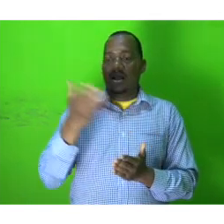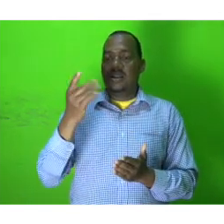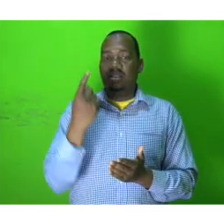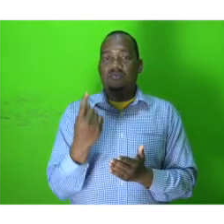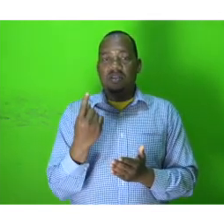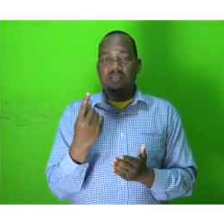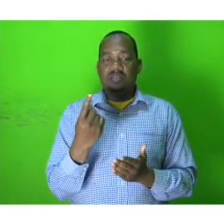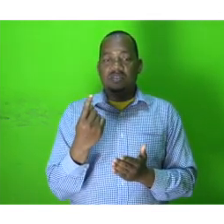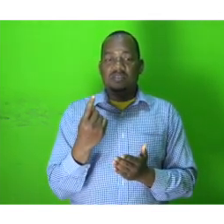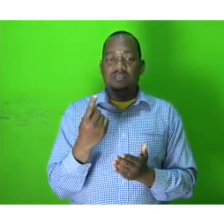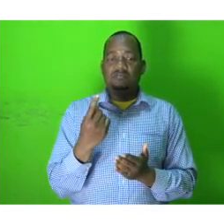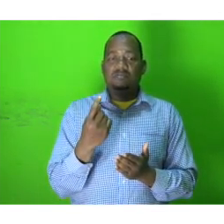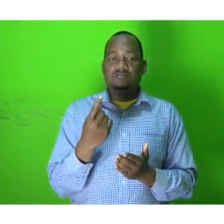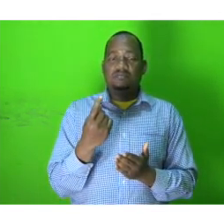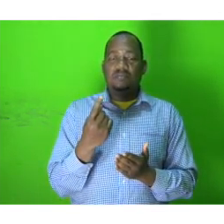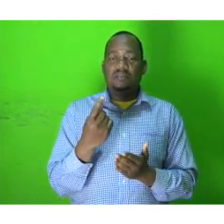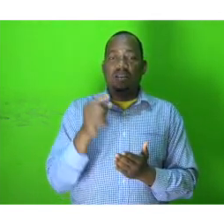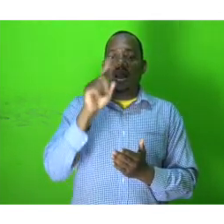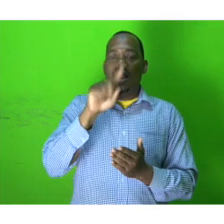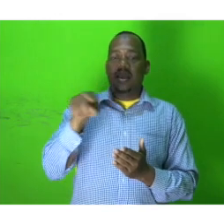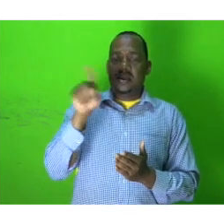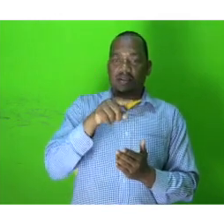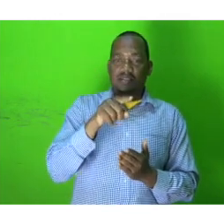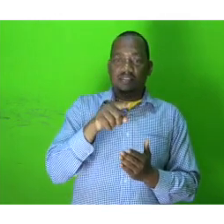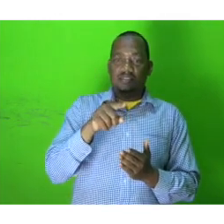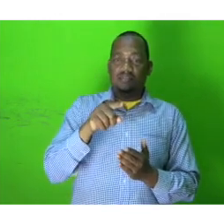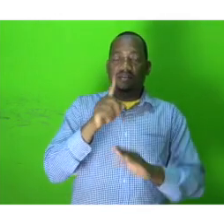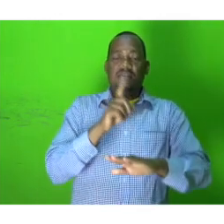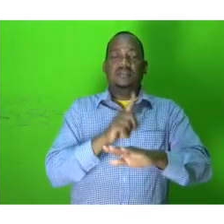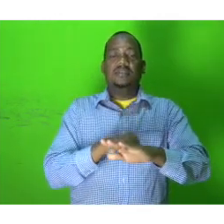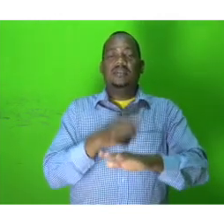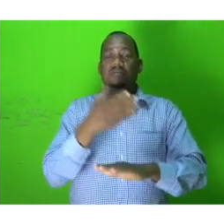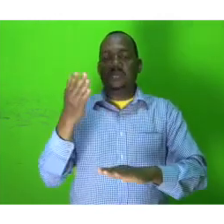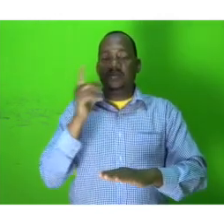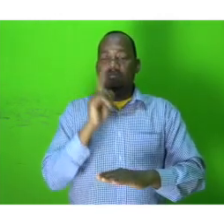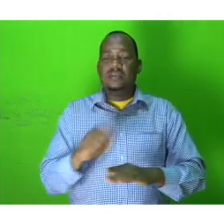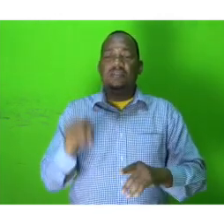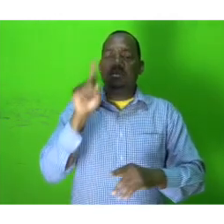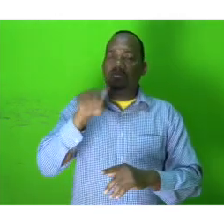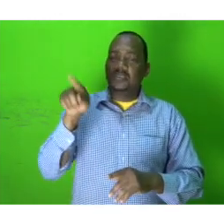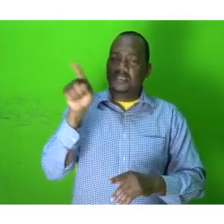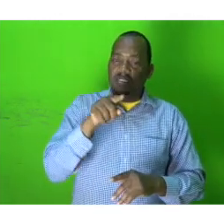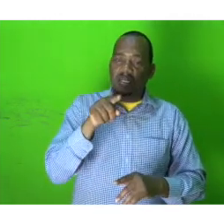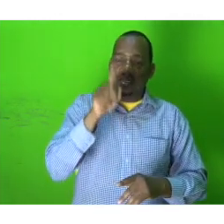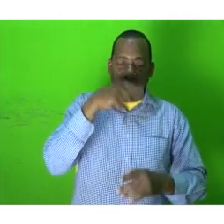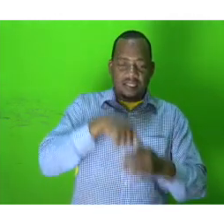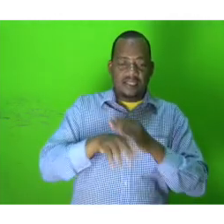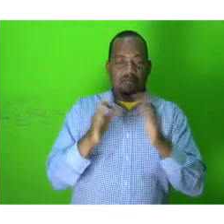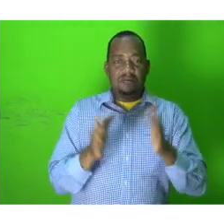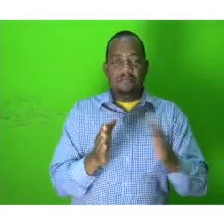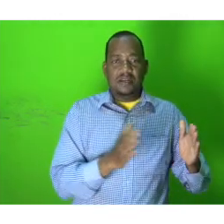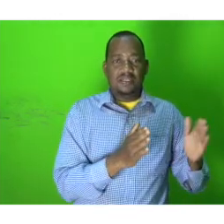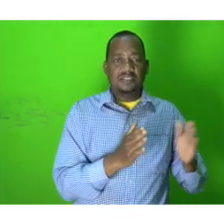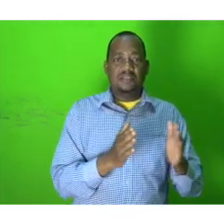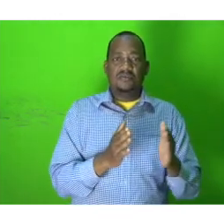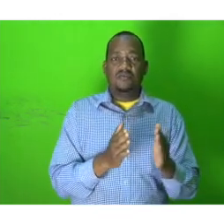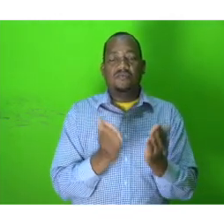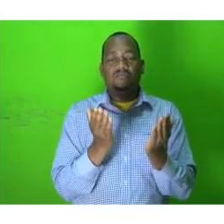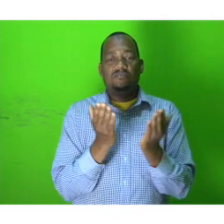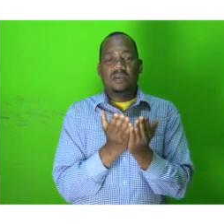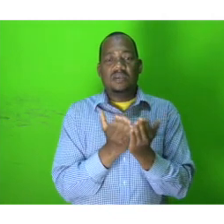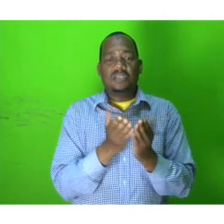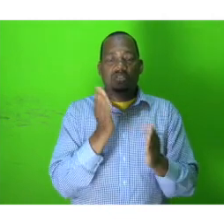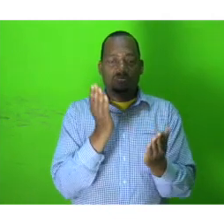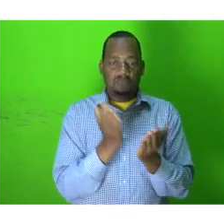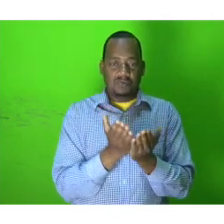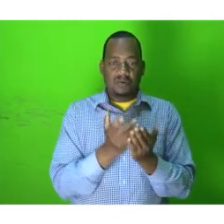Another one is errors. Sometimes there are mistakes in the preparation of the cash book